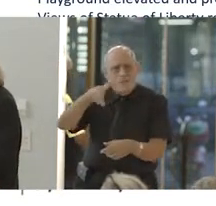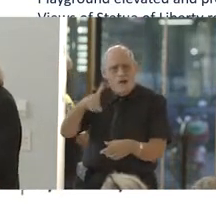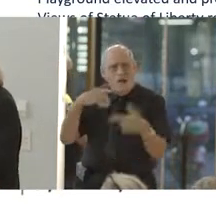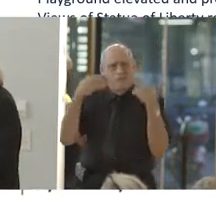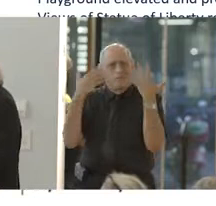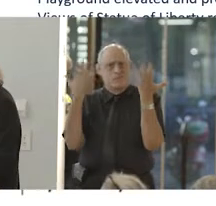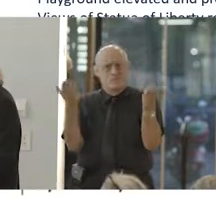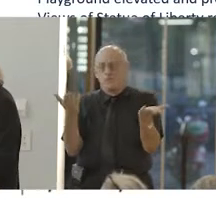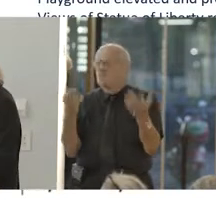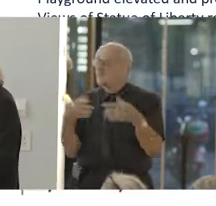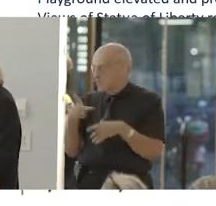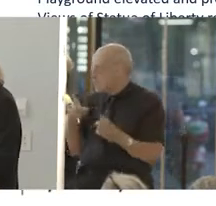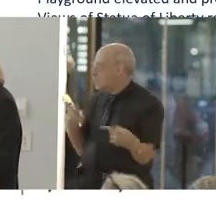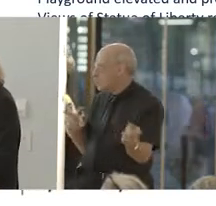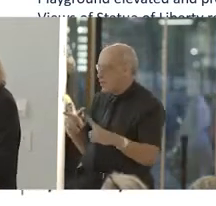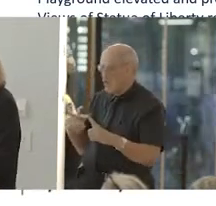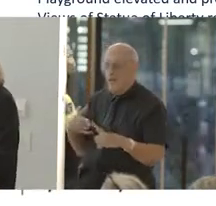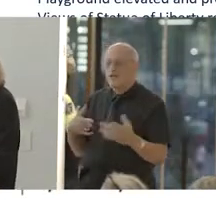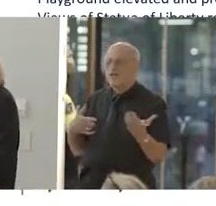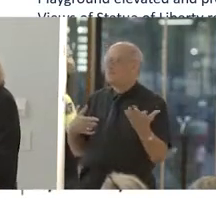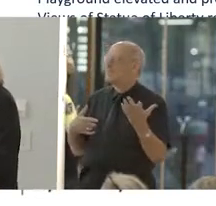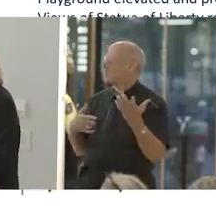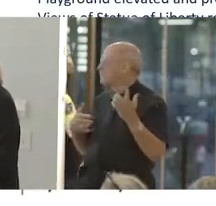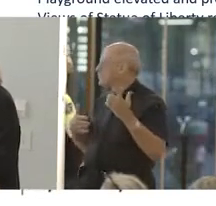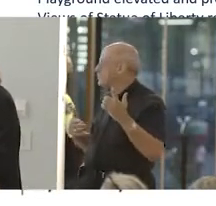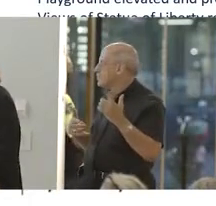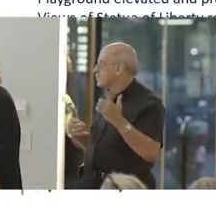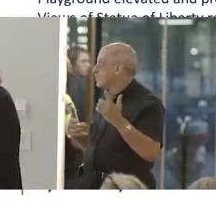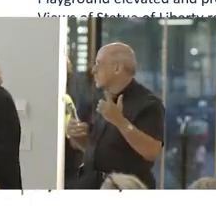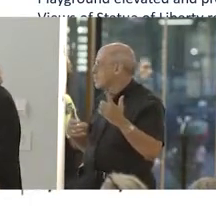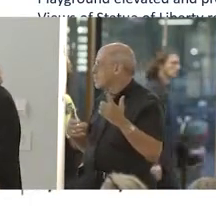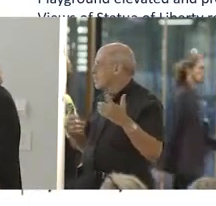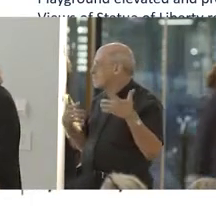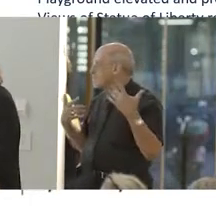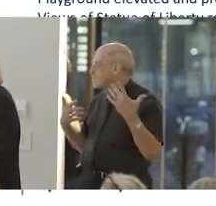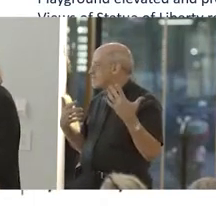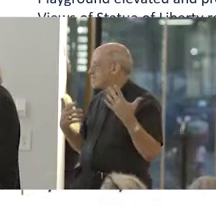Question about the duck pond. The duck pond. We need to know about the duck pond.